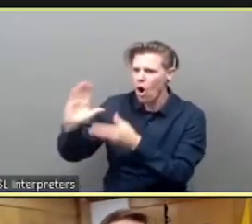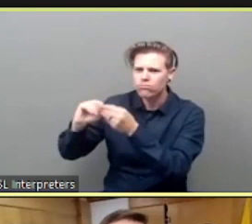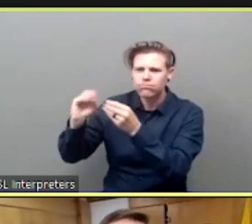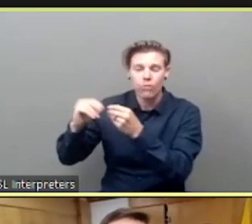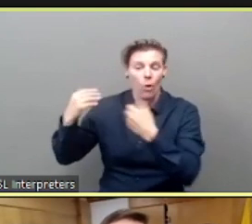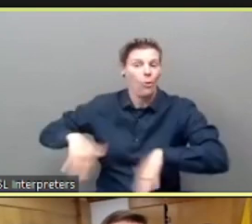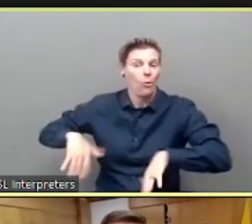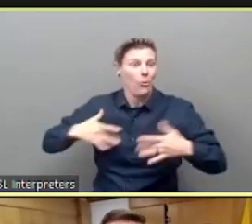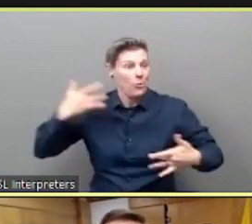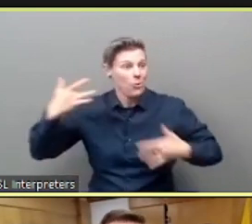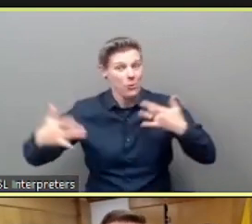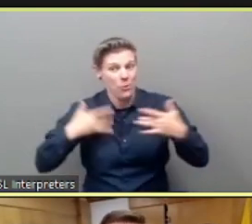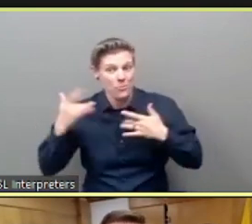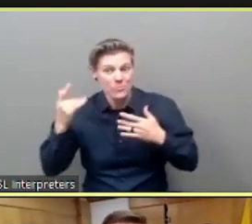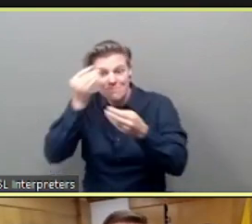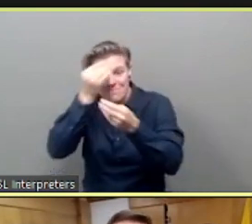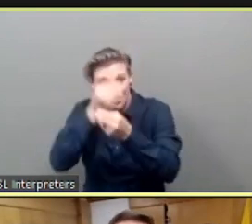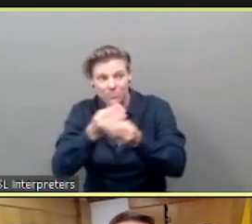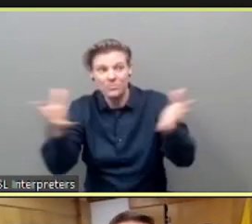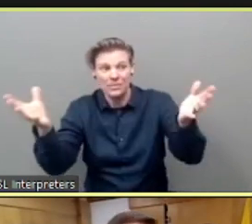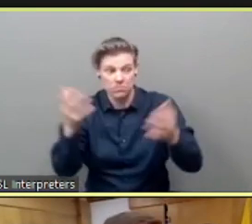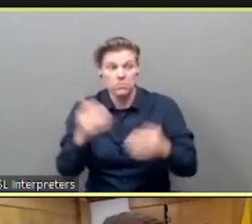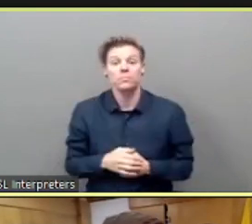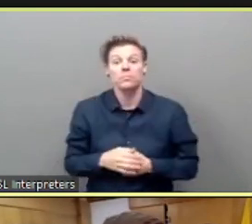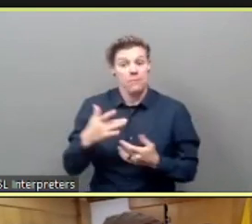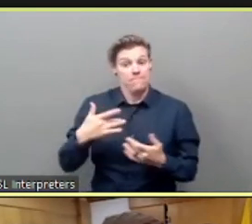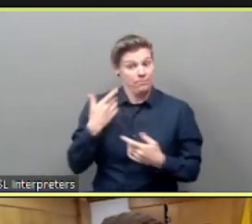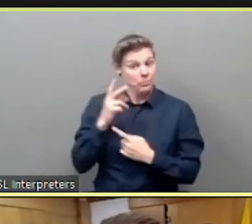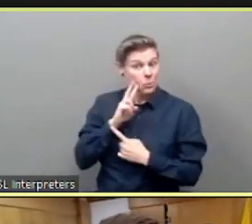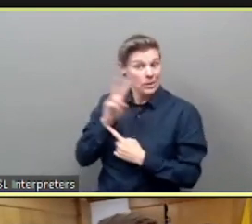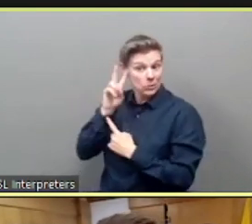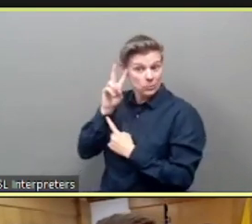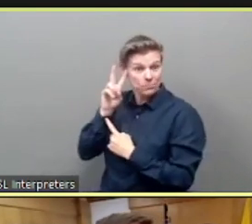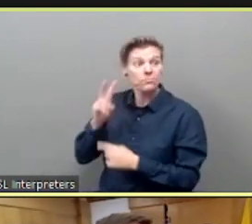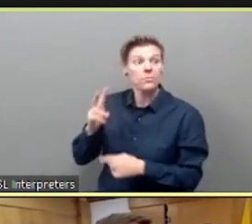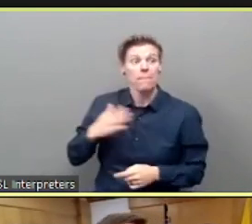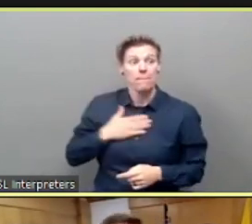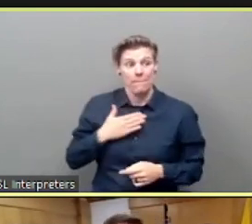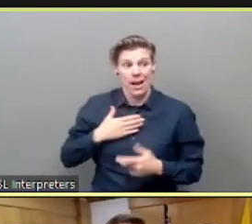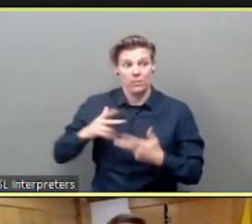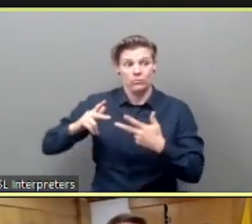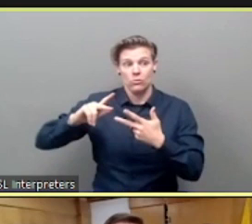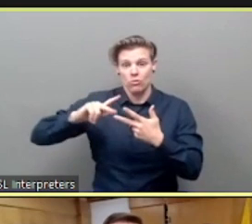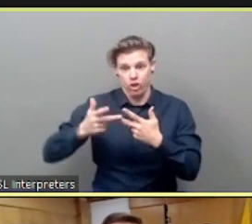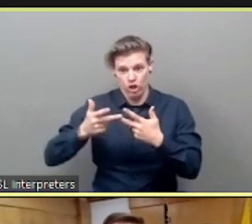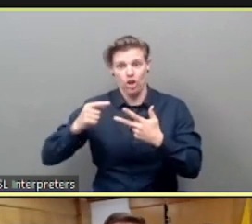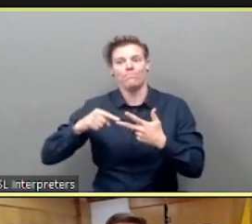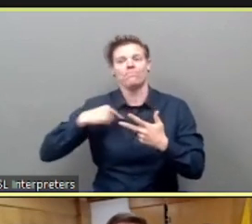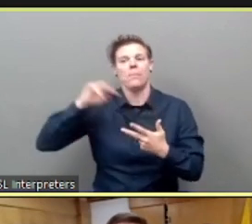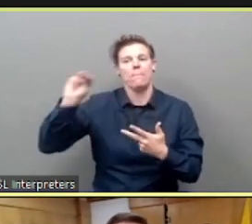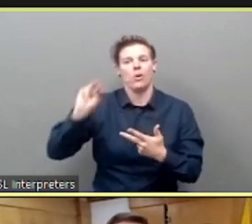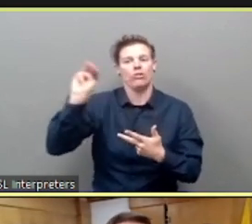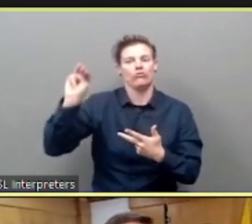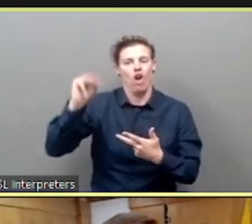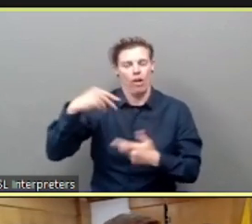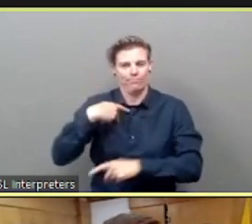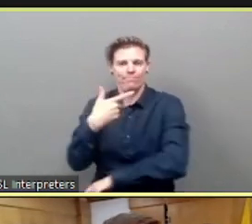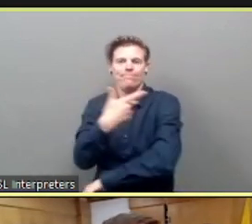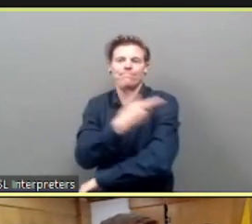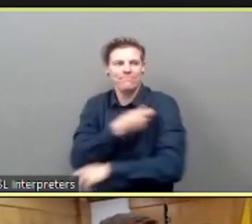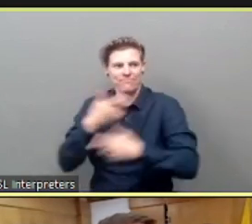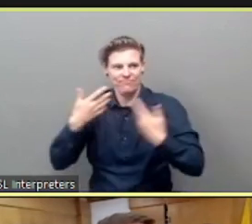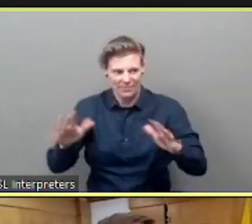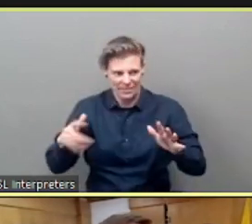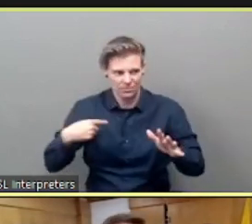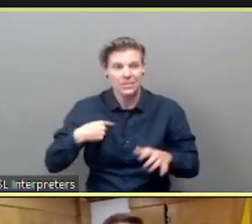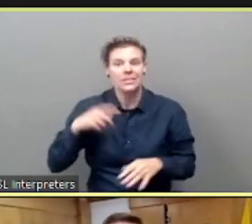that just 2 days ago, I got my Moderna booster shot, and I found the Department of Health registration site